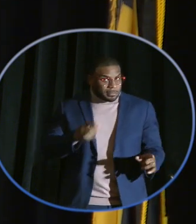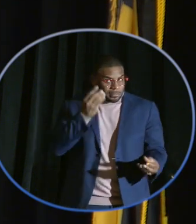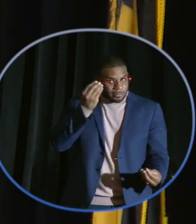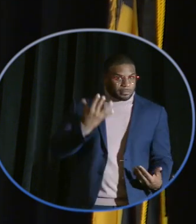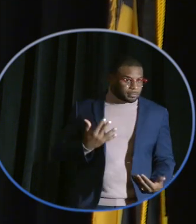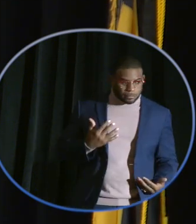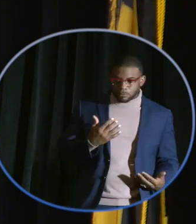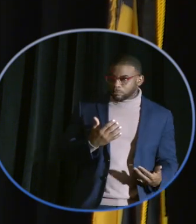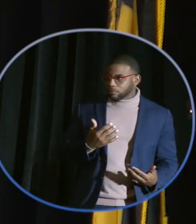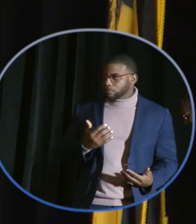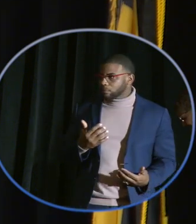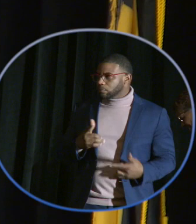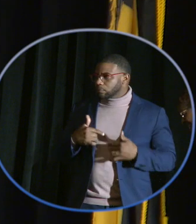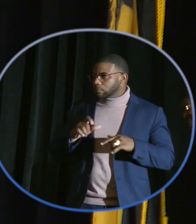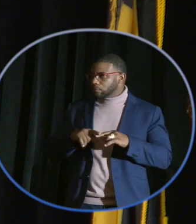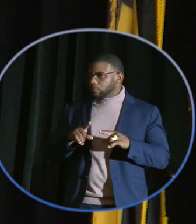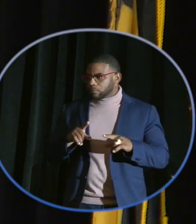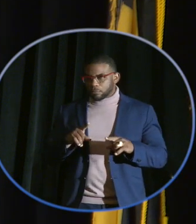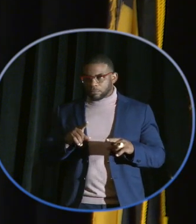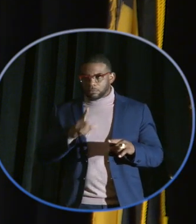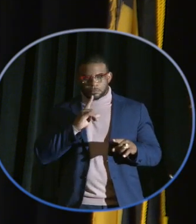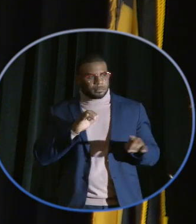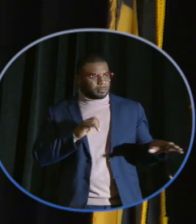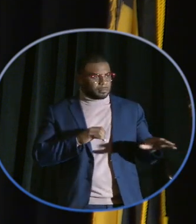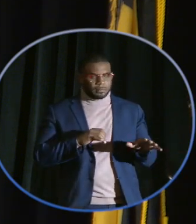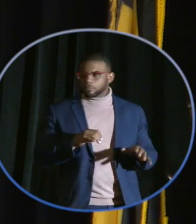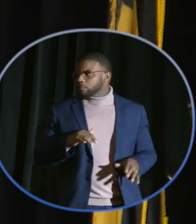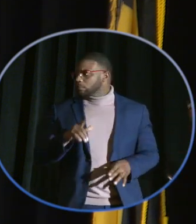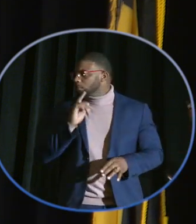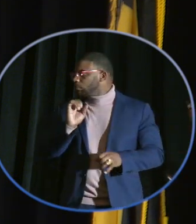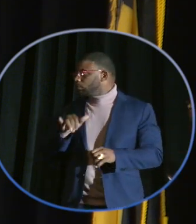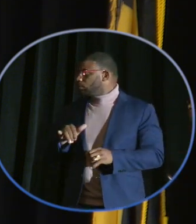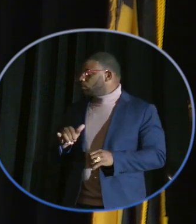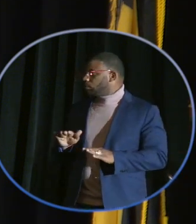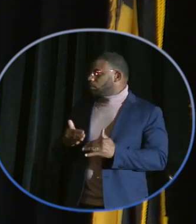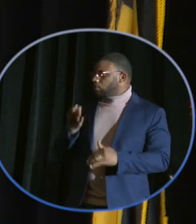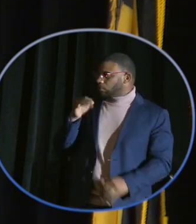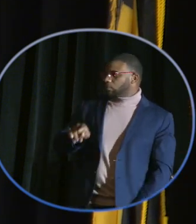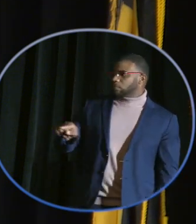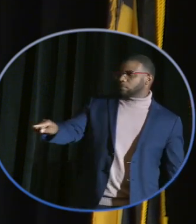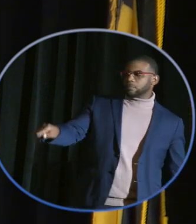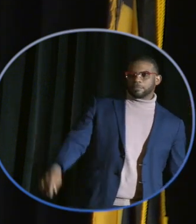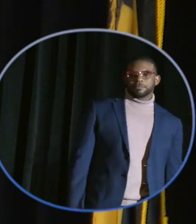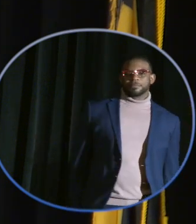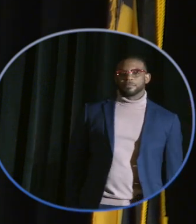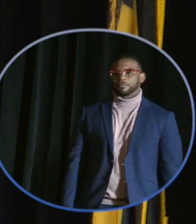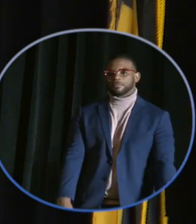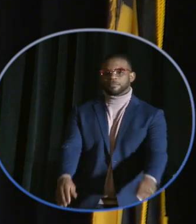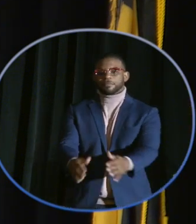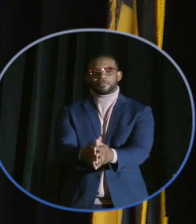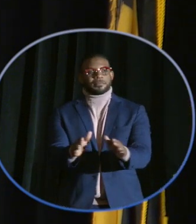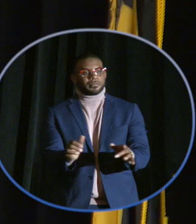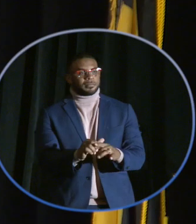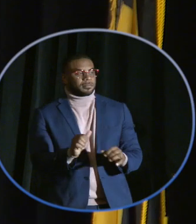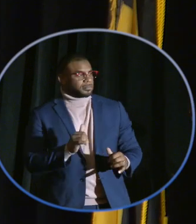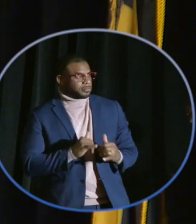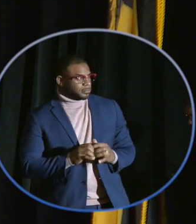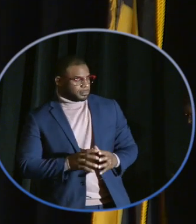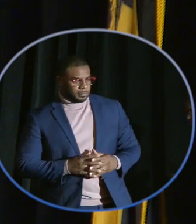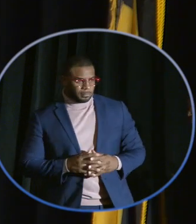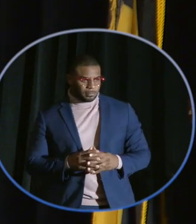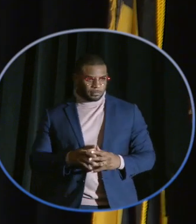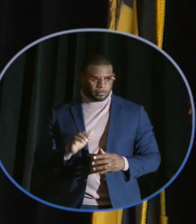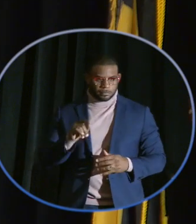tell me that I can't learn. Oh, I know I'm not the oldest because my former boss is older than me. Former city solicitor